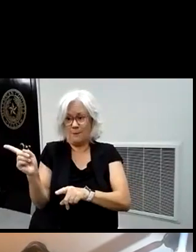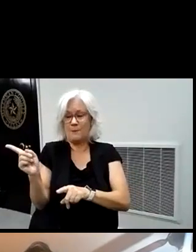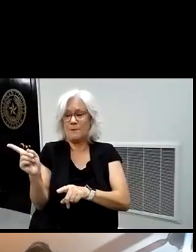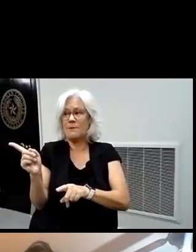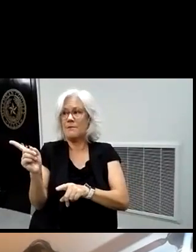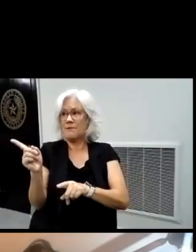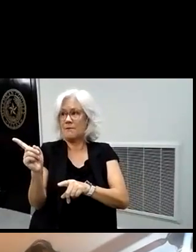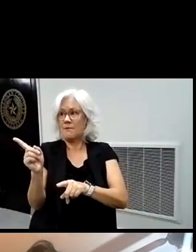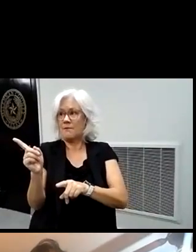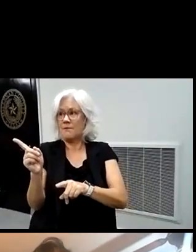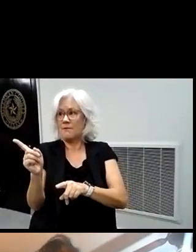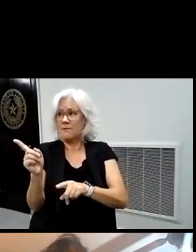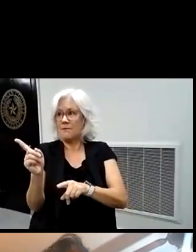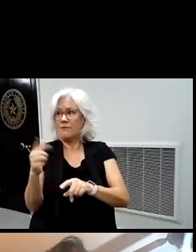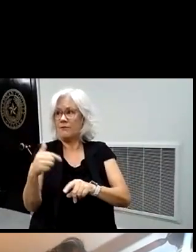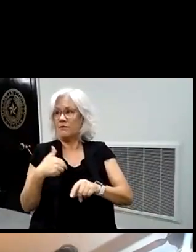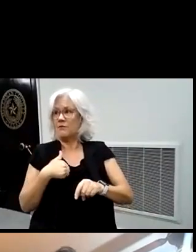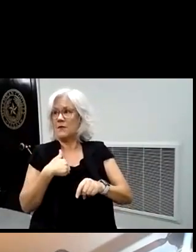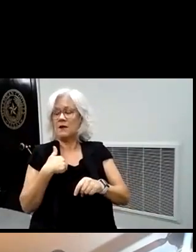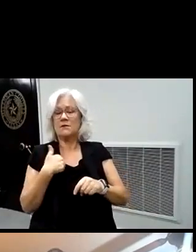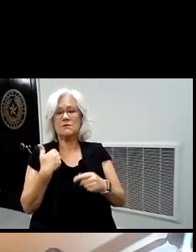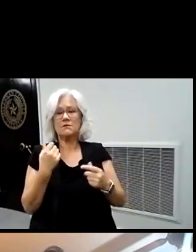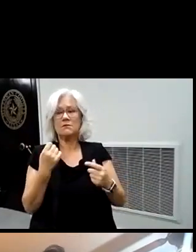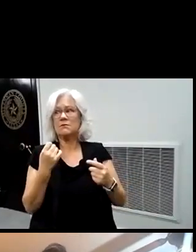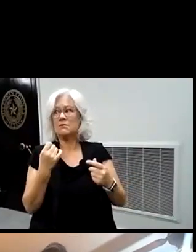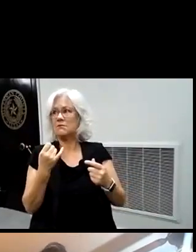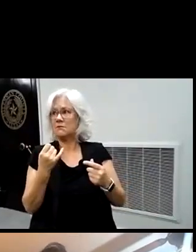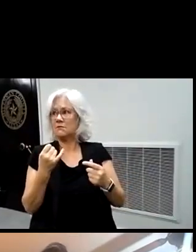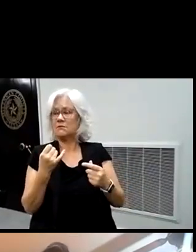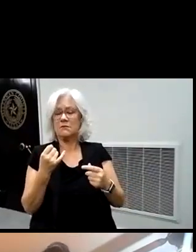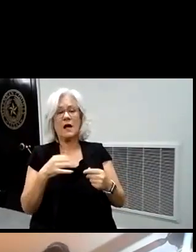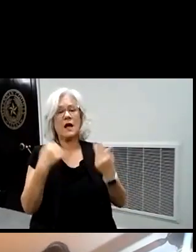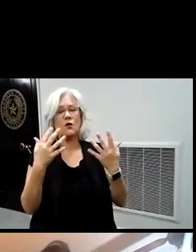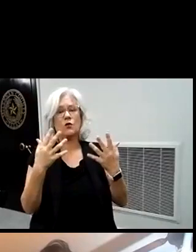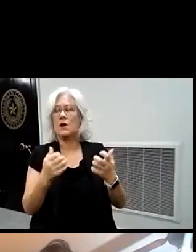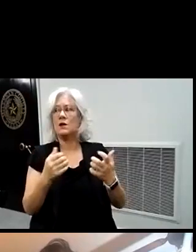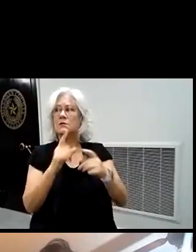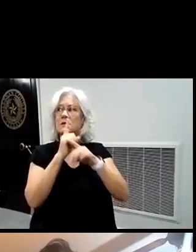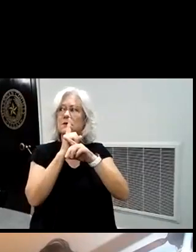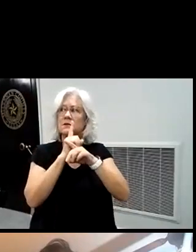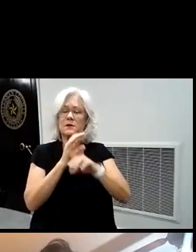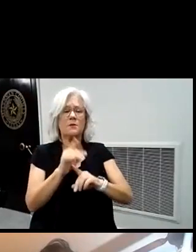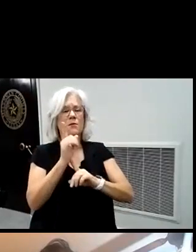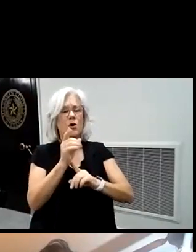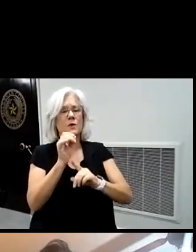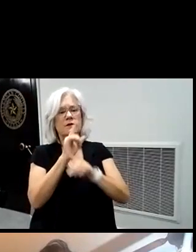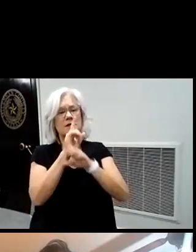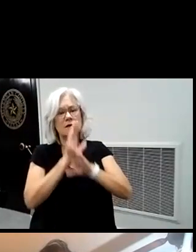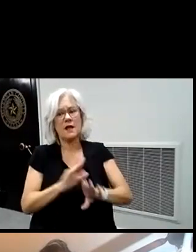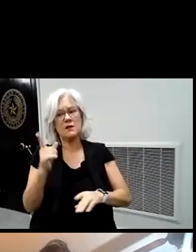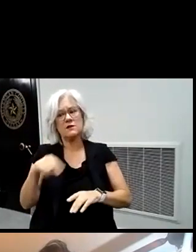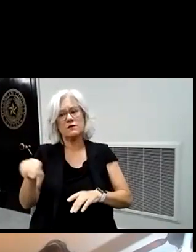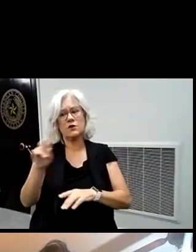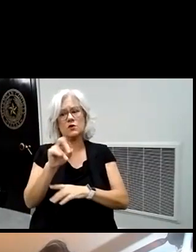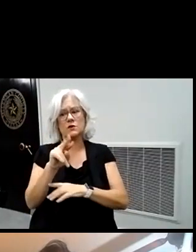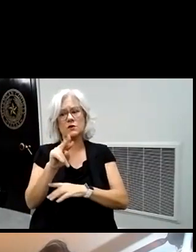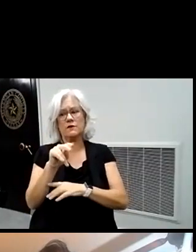and actually give it just a moment of silence for all the veterans in the Clinton County in the